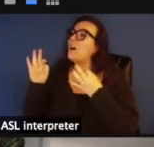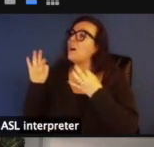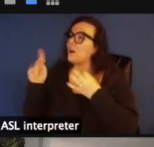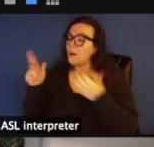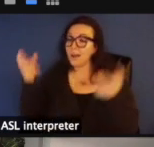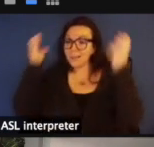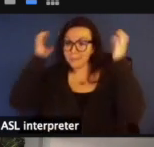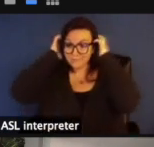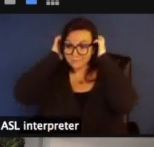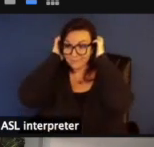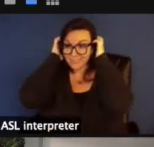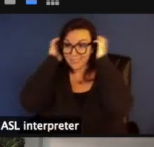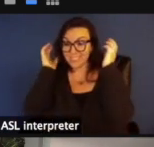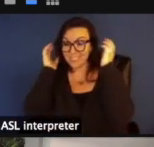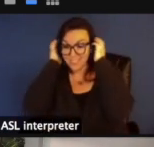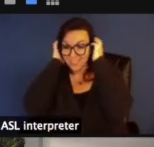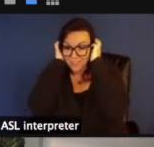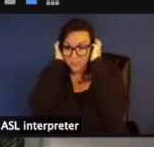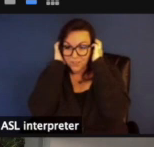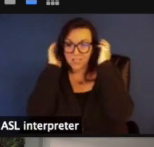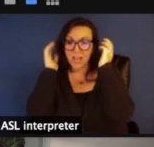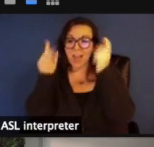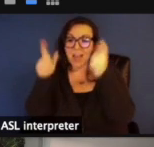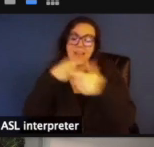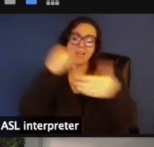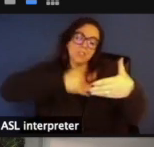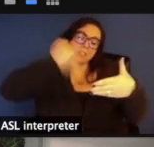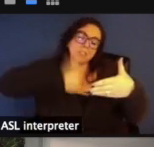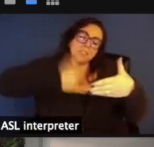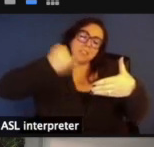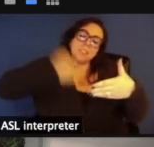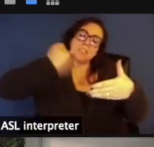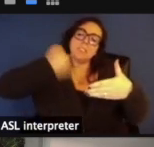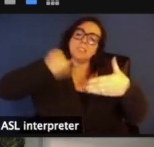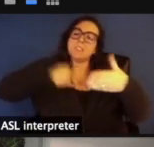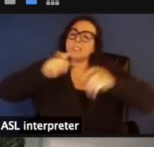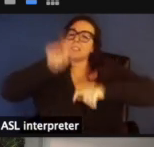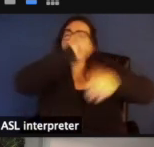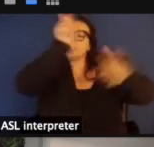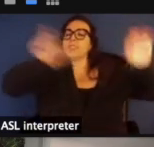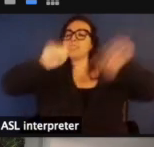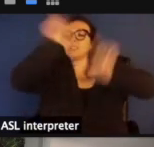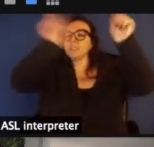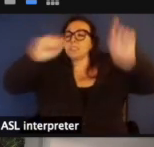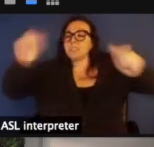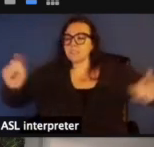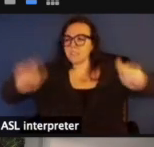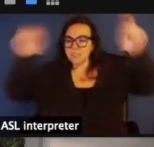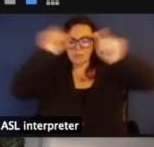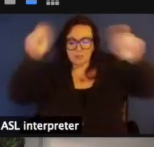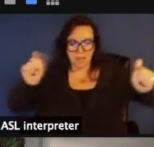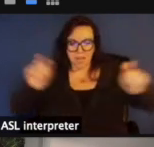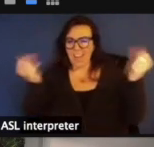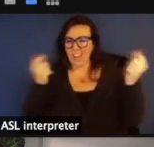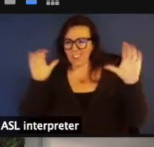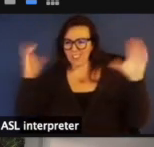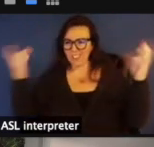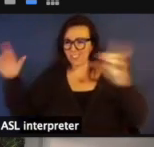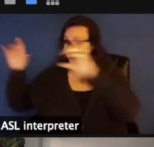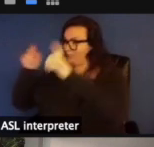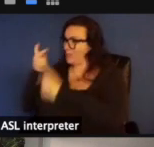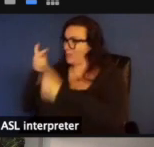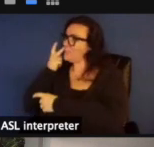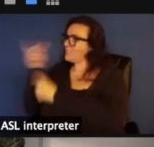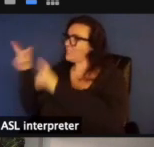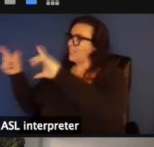headphones, right? And then he just draws across it and draws the whole thing. So he's pretty amazing.